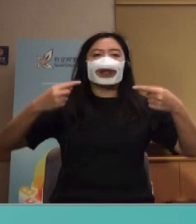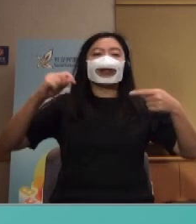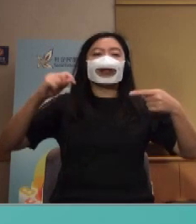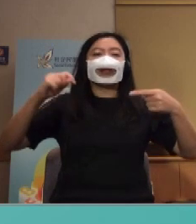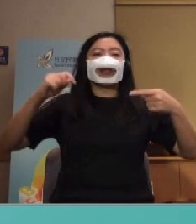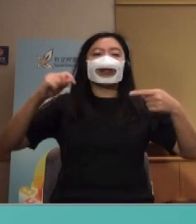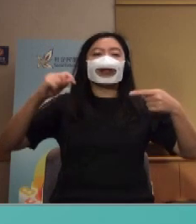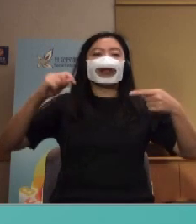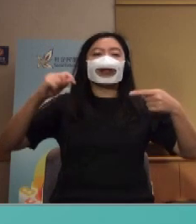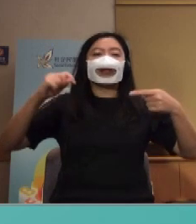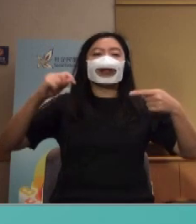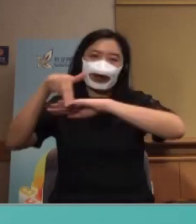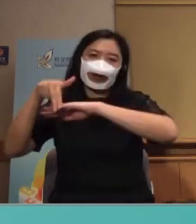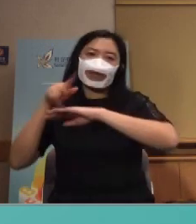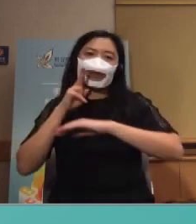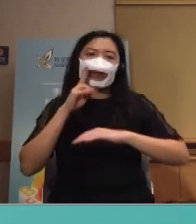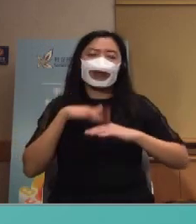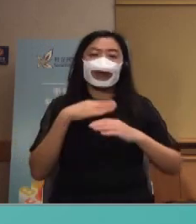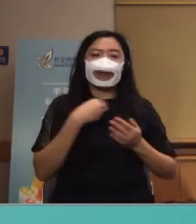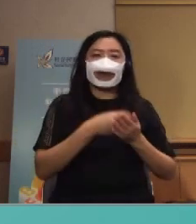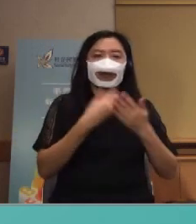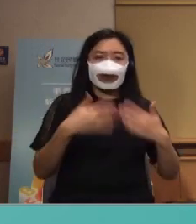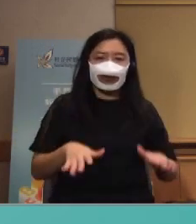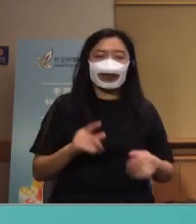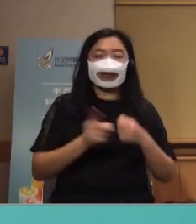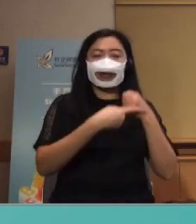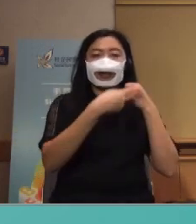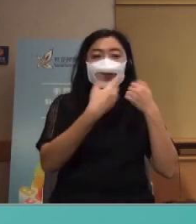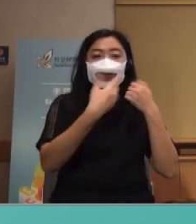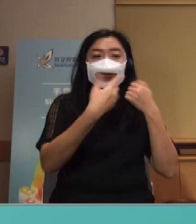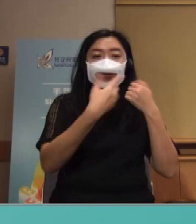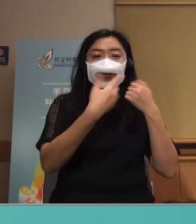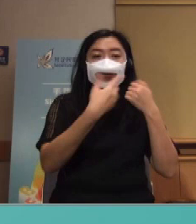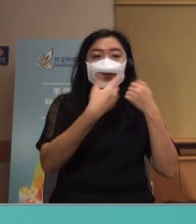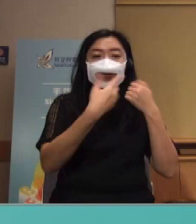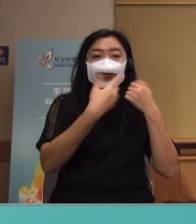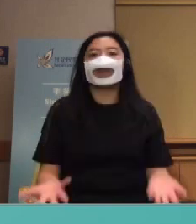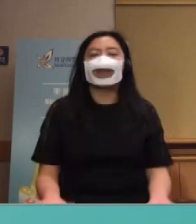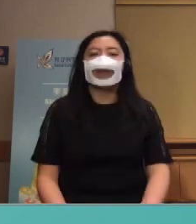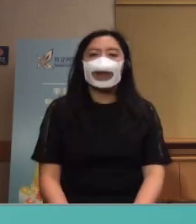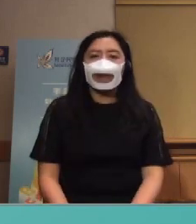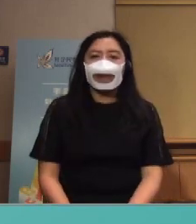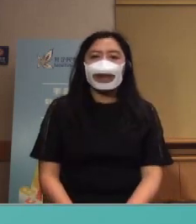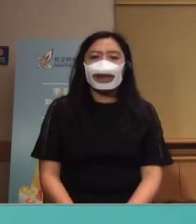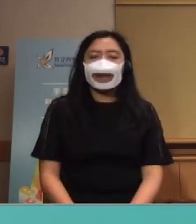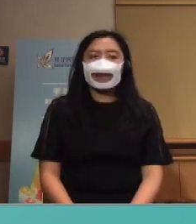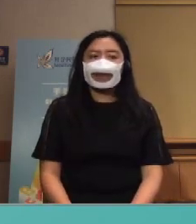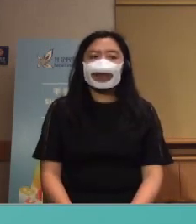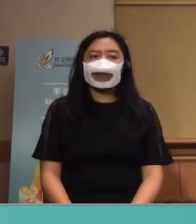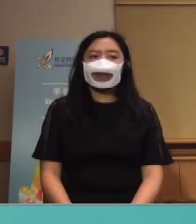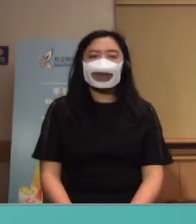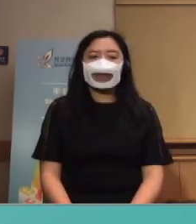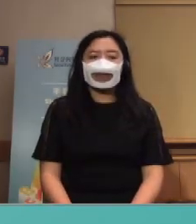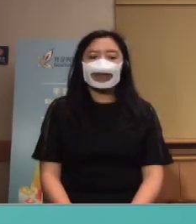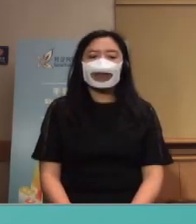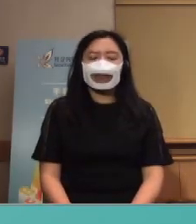what? Right? You do a marketplace, you sell initially. And I think the thing that we realize is, like, to keep people interested and engaged in the future of Web3, right, you